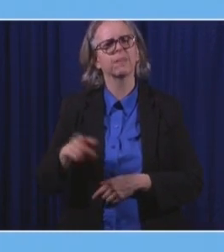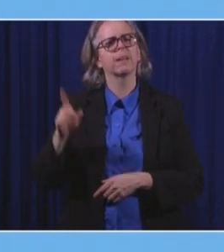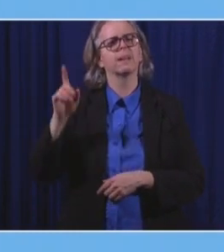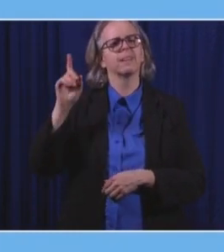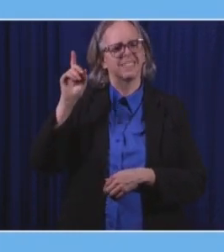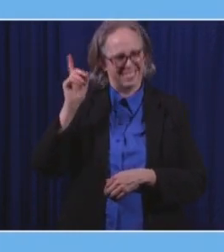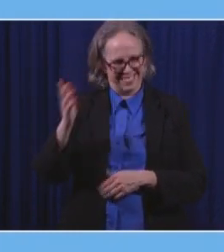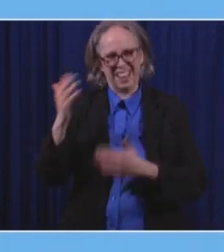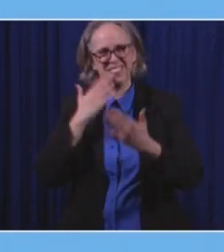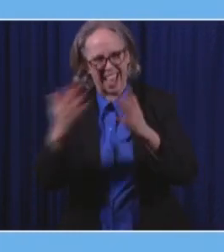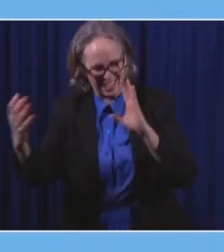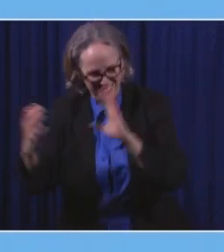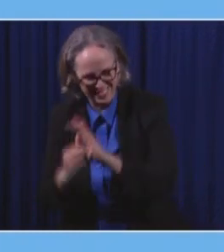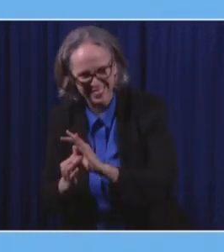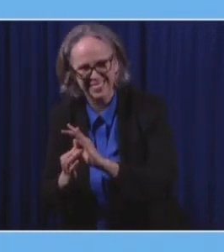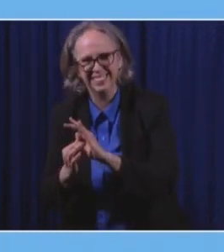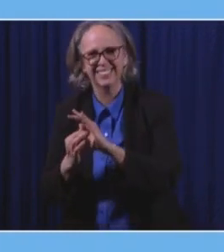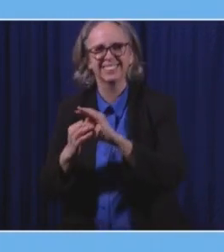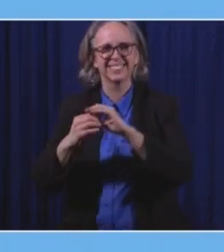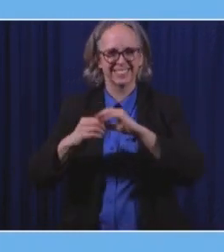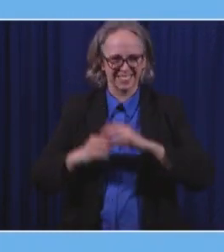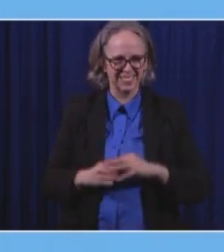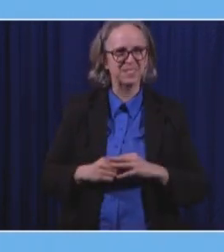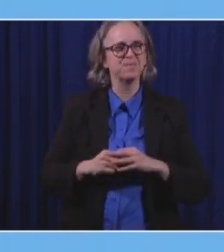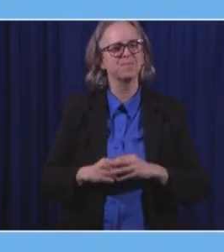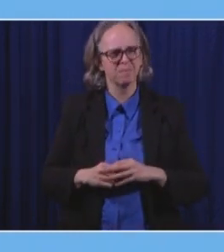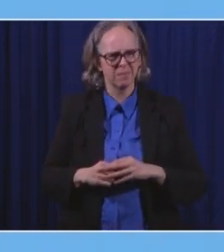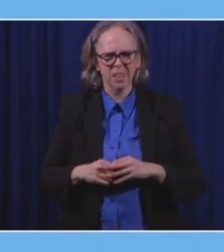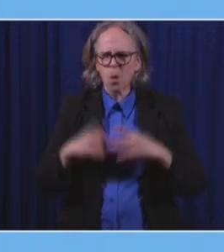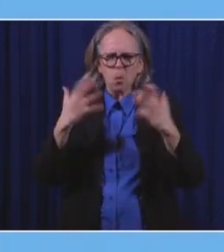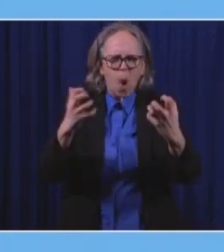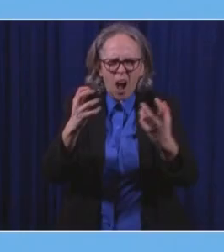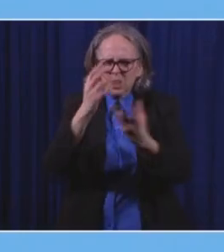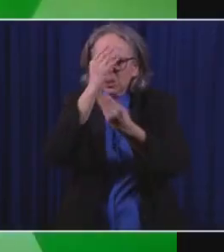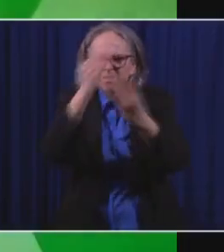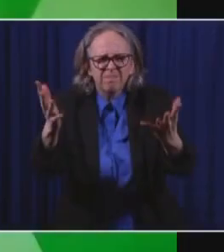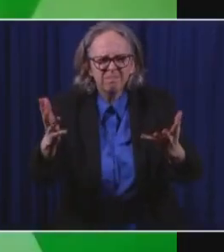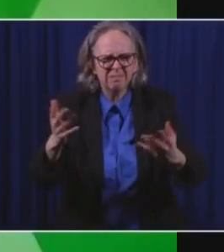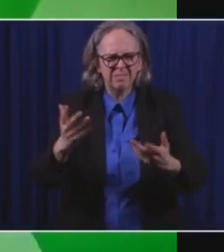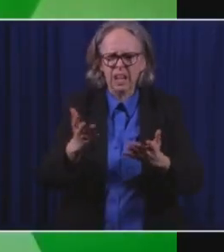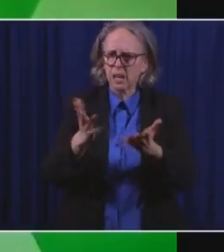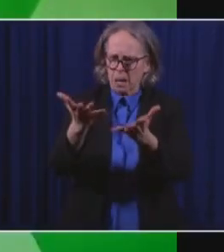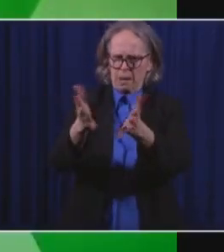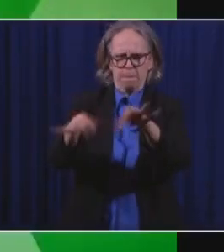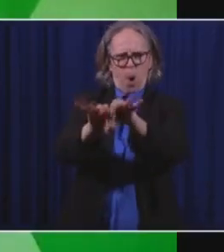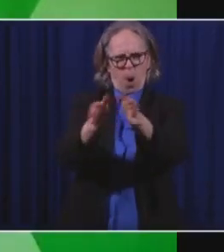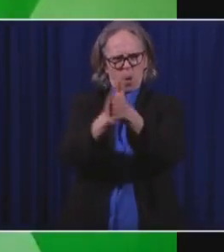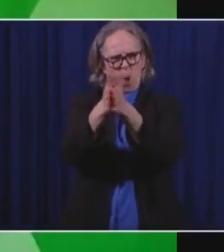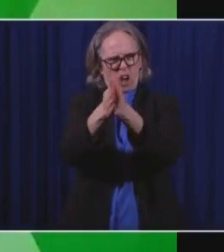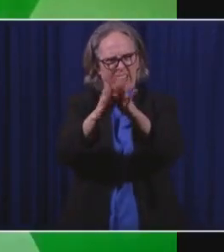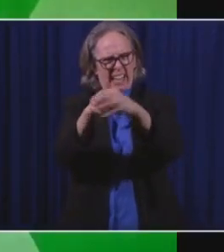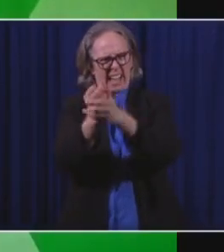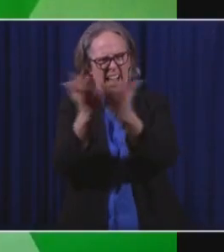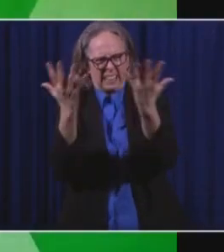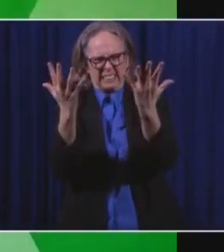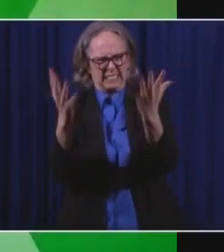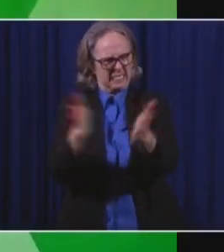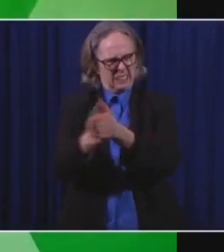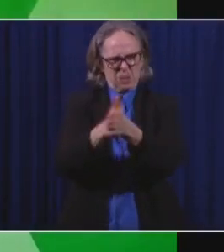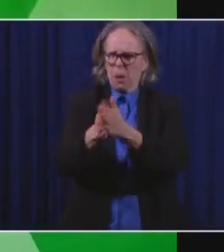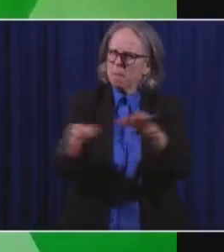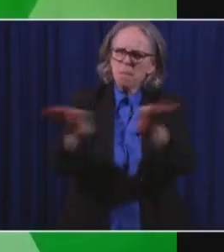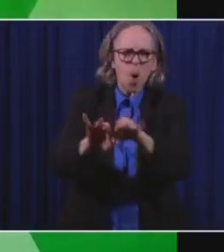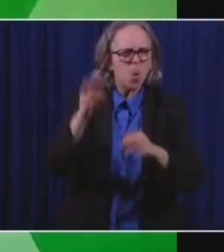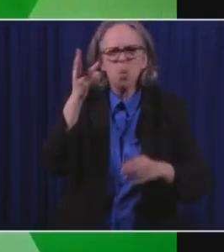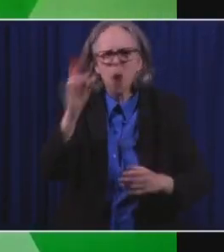Thank you, Governor. I wanted to talk with everyone about hand washing today and how important that is. The CDC says